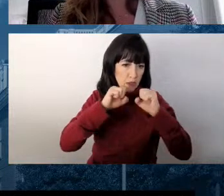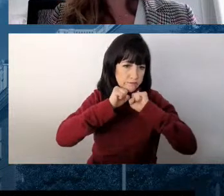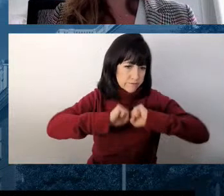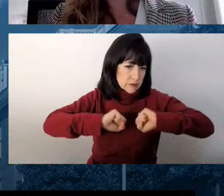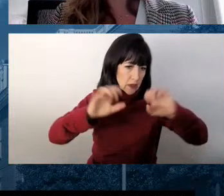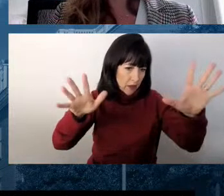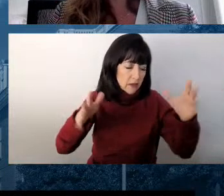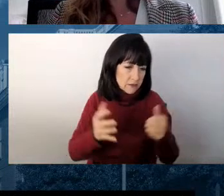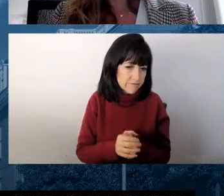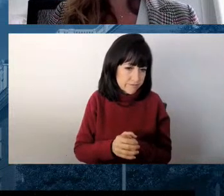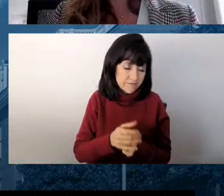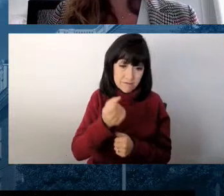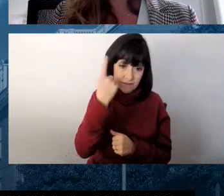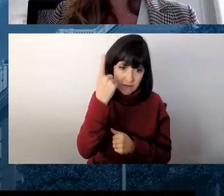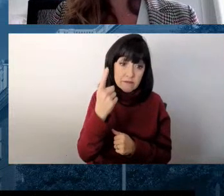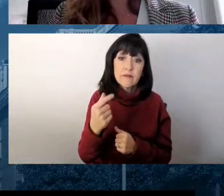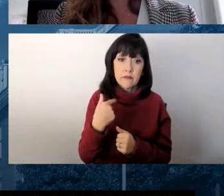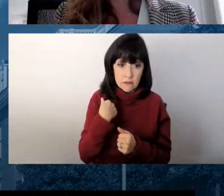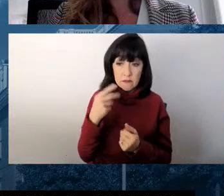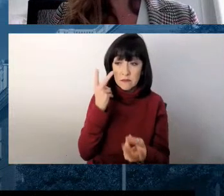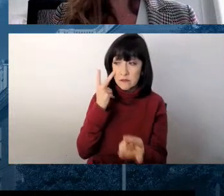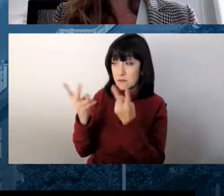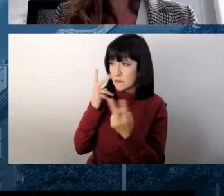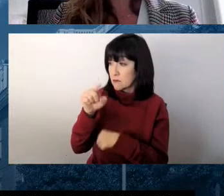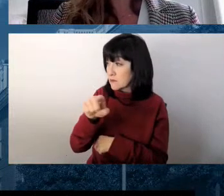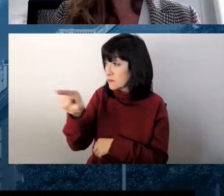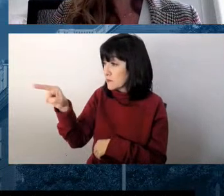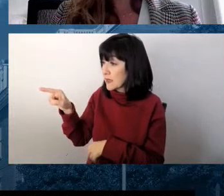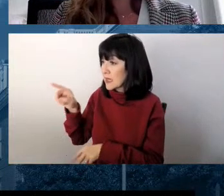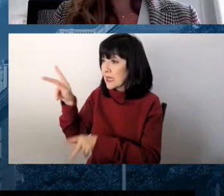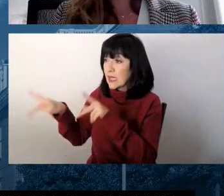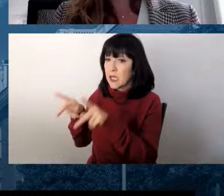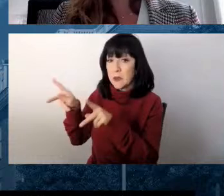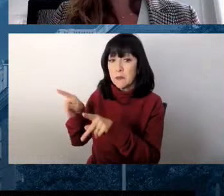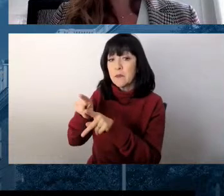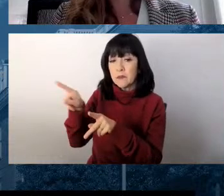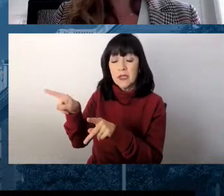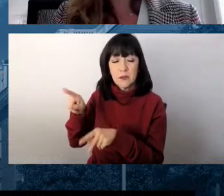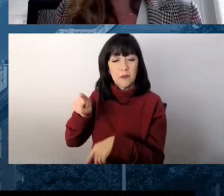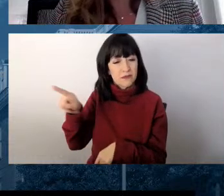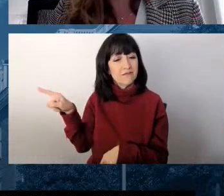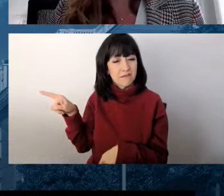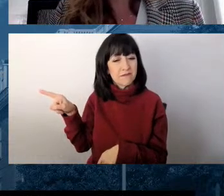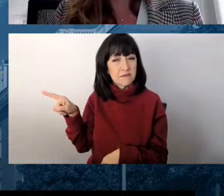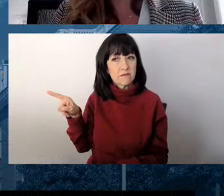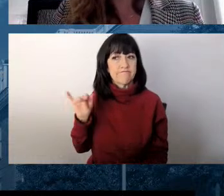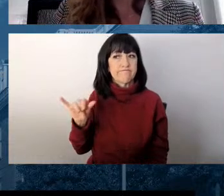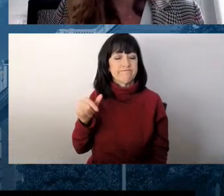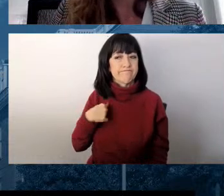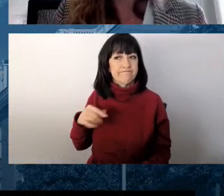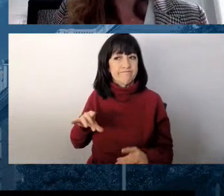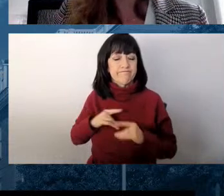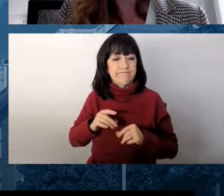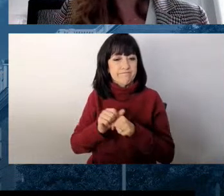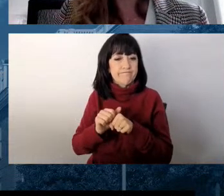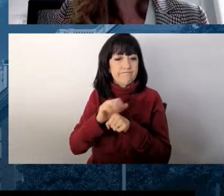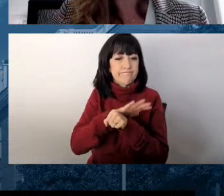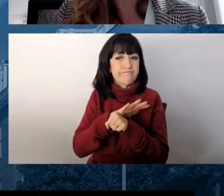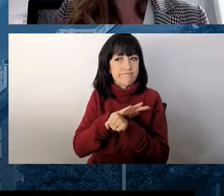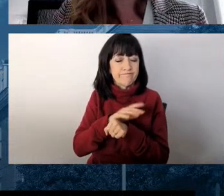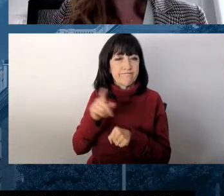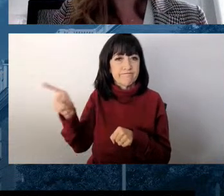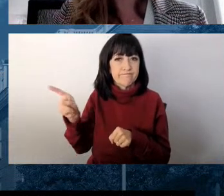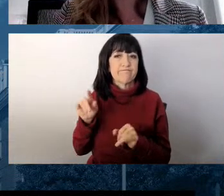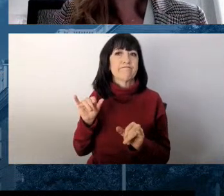become infected and believes they know how they became infected over the past month, which is, were they wearing a mask